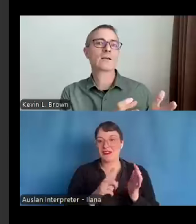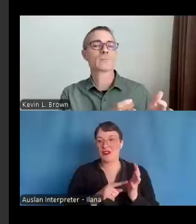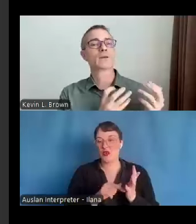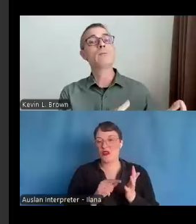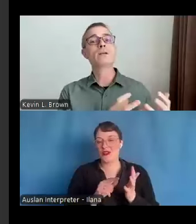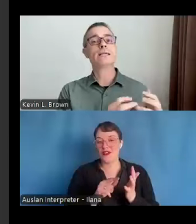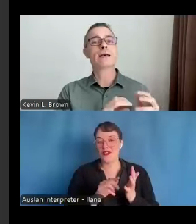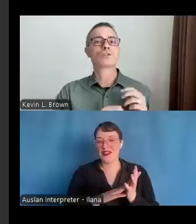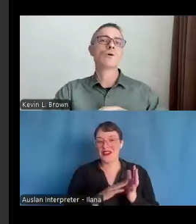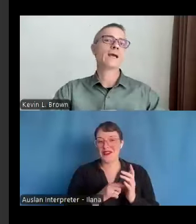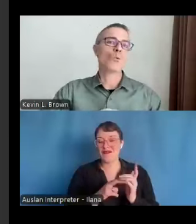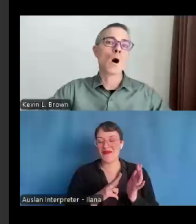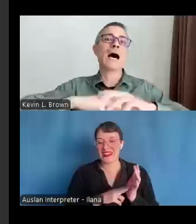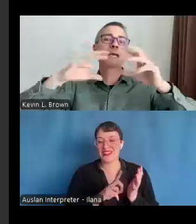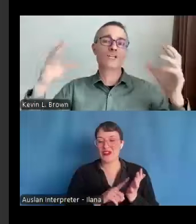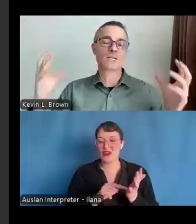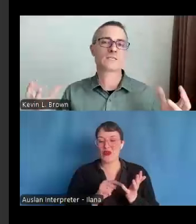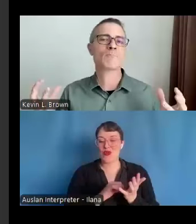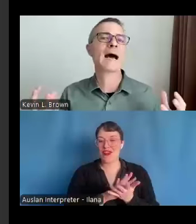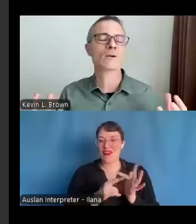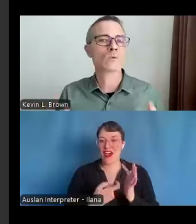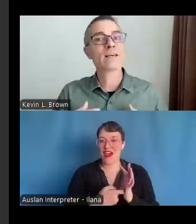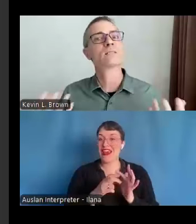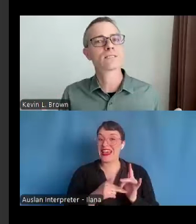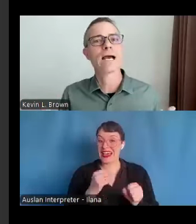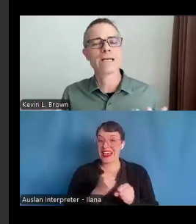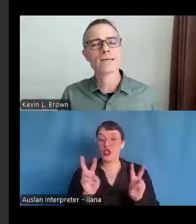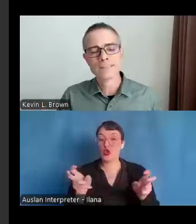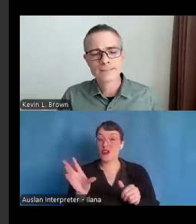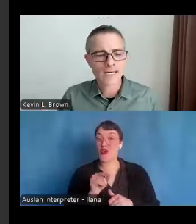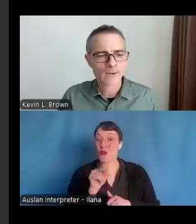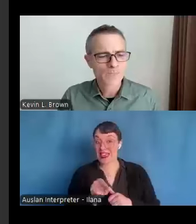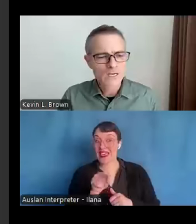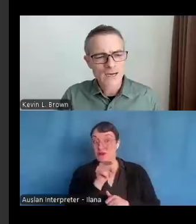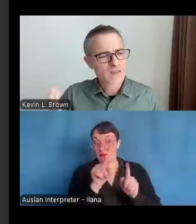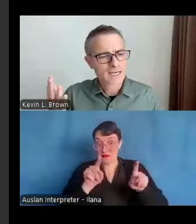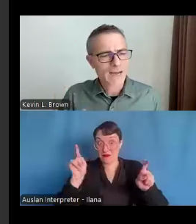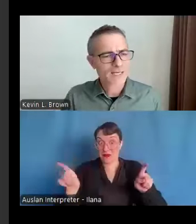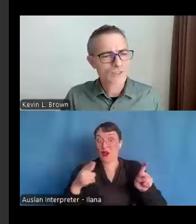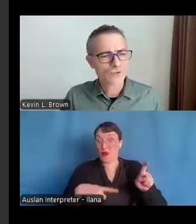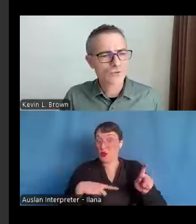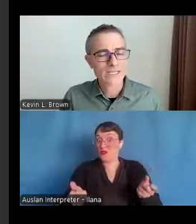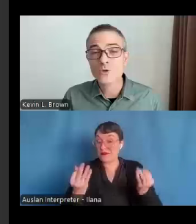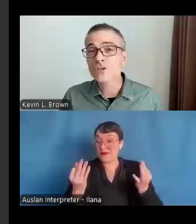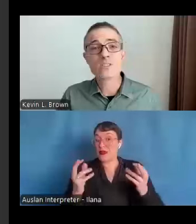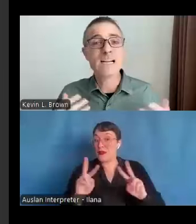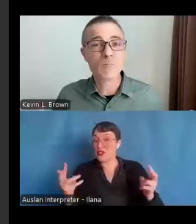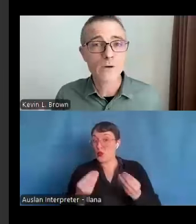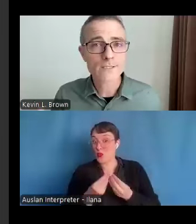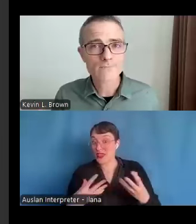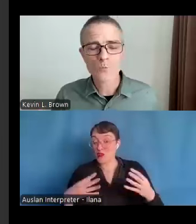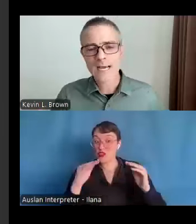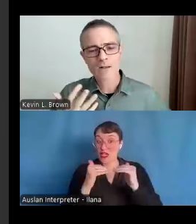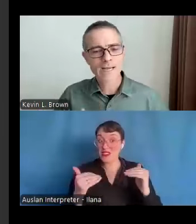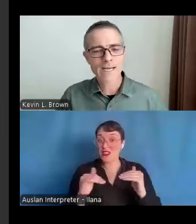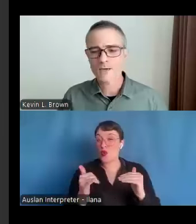deficit language about the community. That's showing why justice matters within a society. I'm thinking back to, like, you can use data